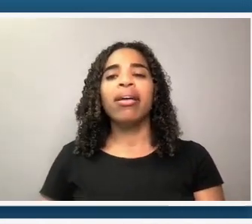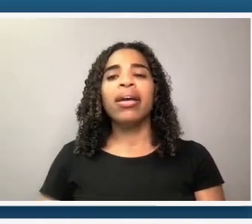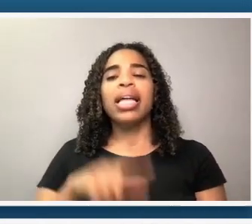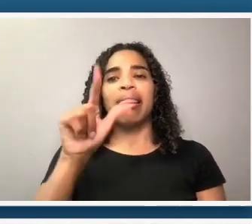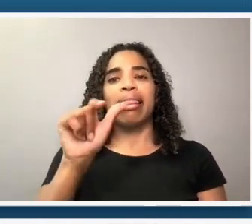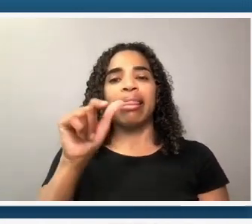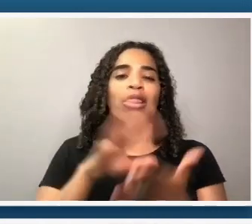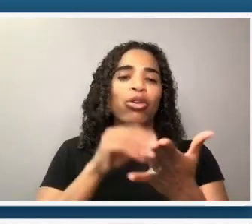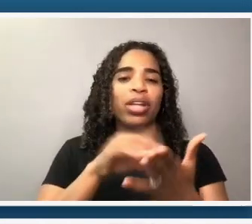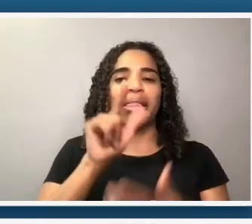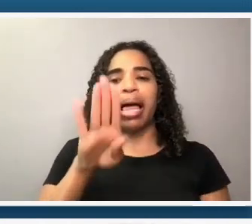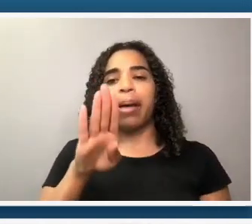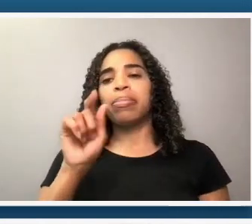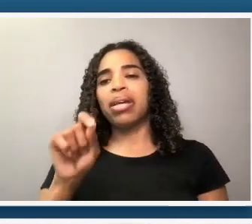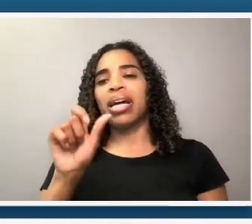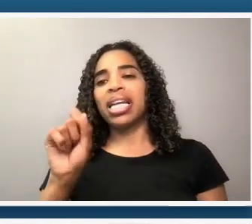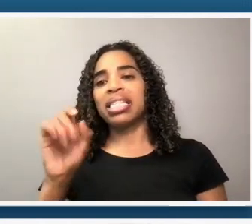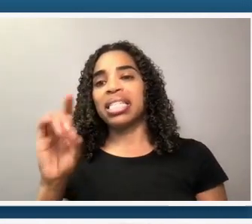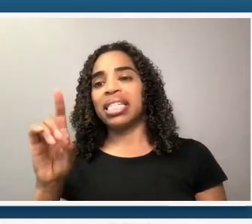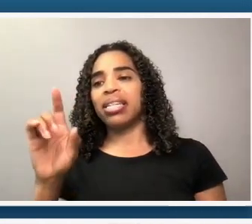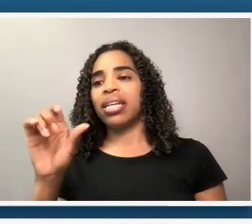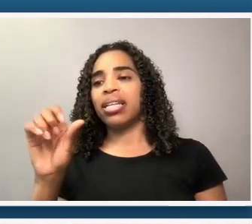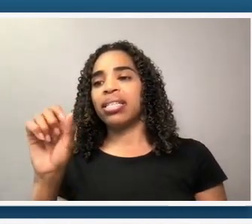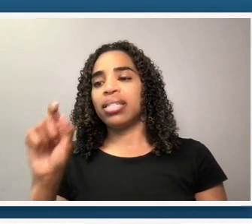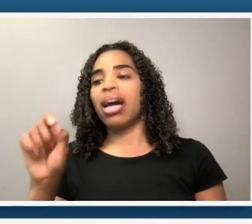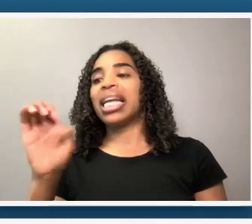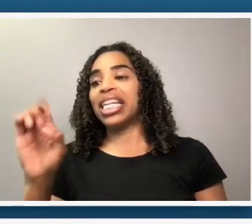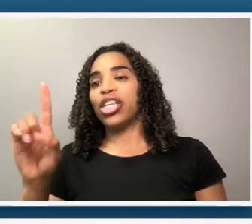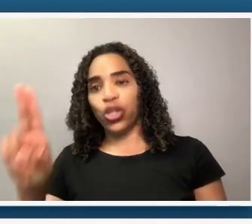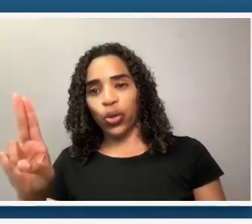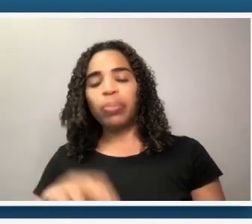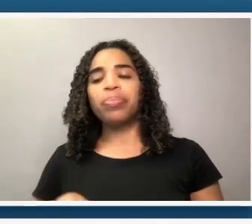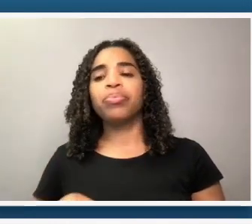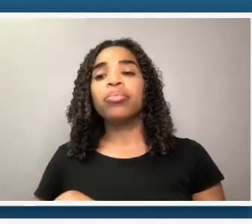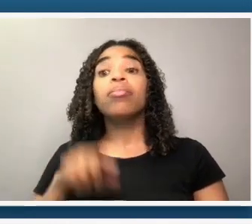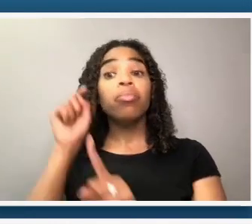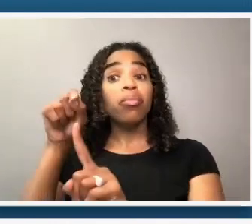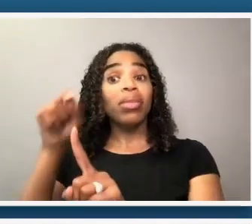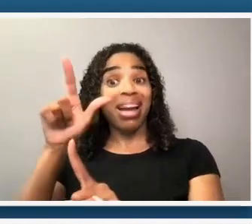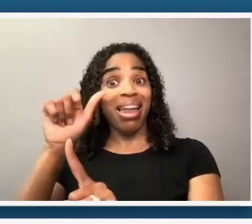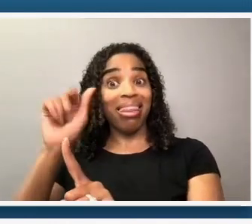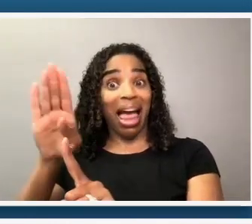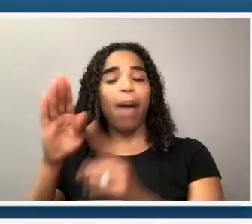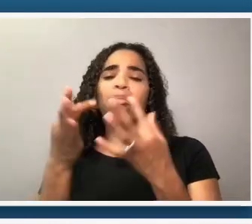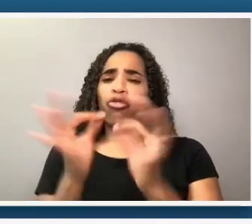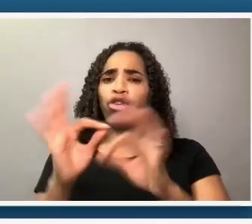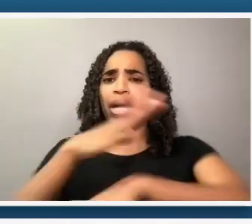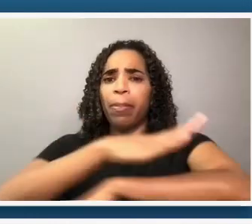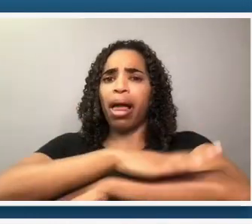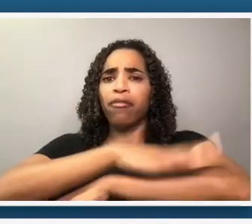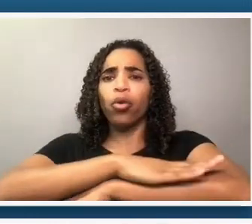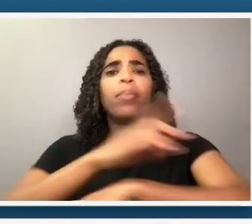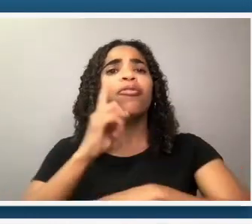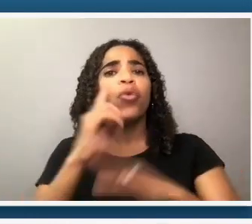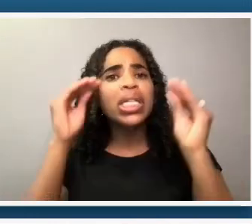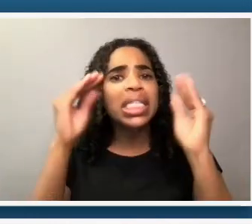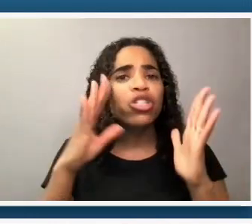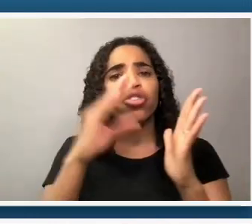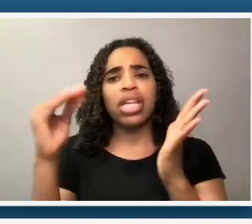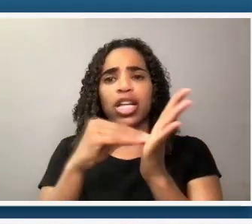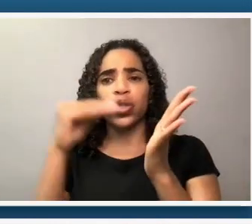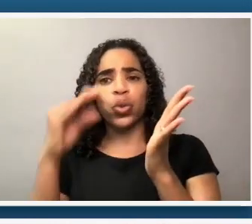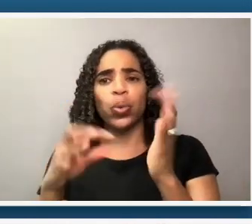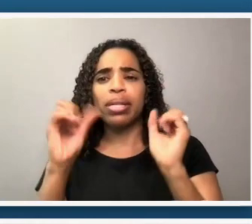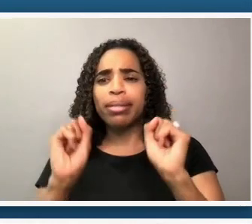learninglab.si.edu, located underneath. The Smithsonian Learning Lab is a free platform designed for teachers and students to